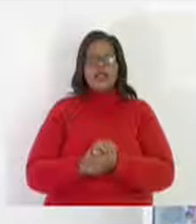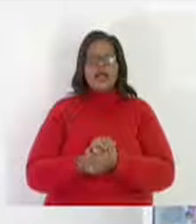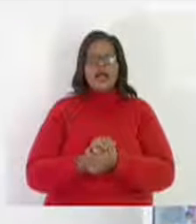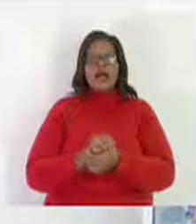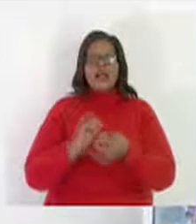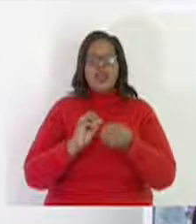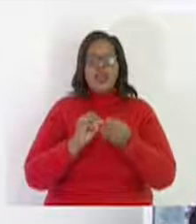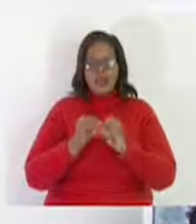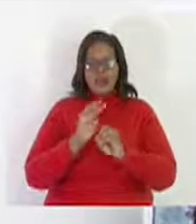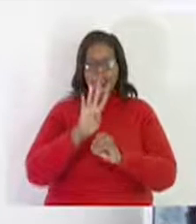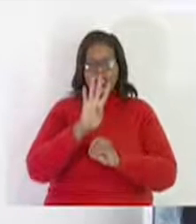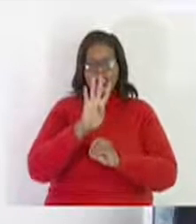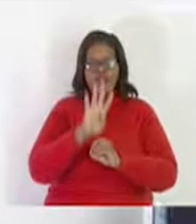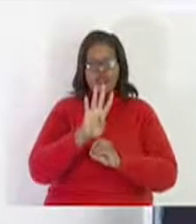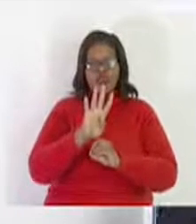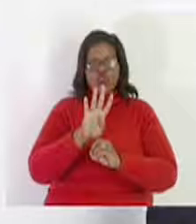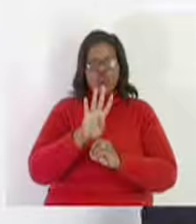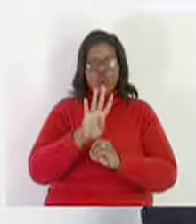4.